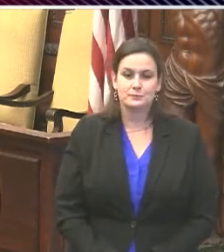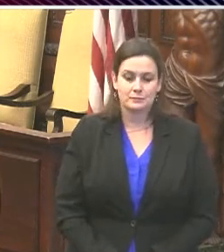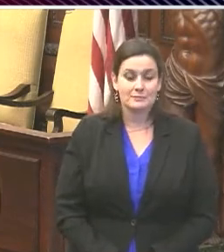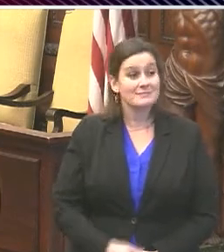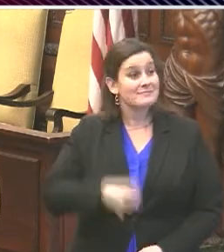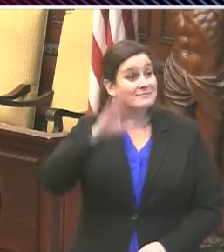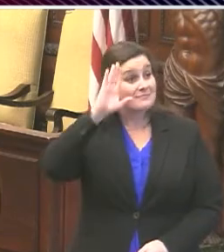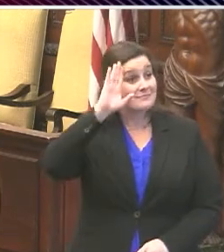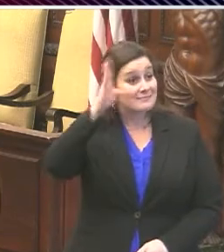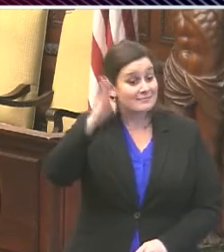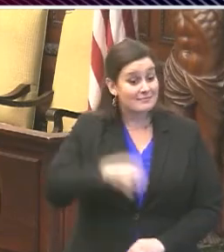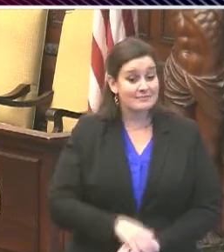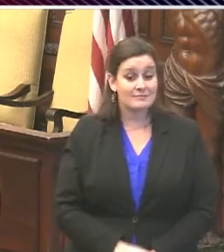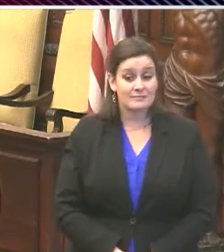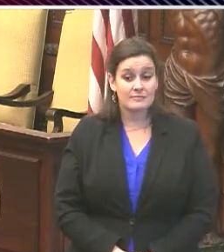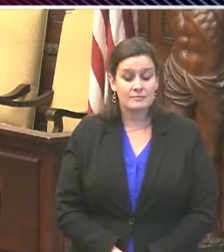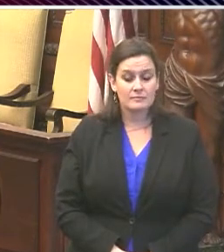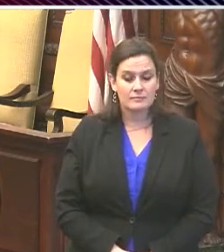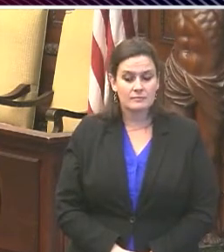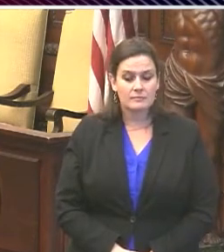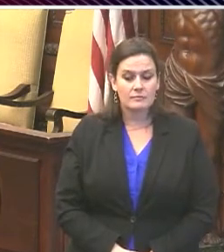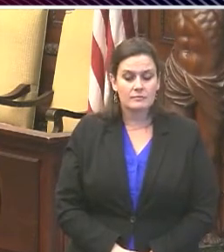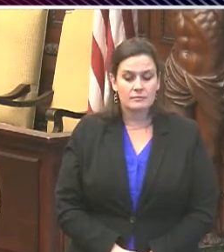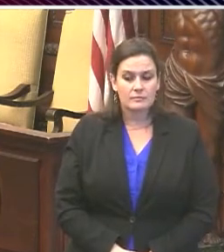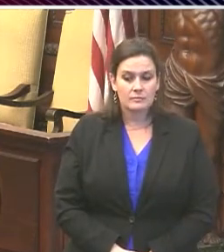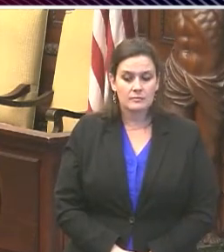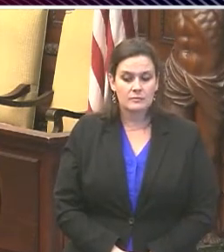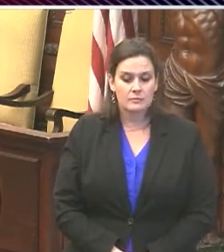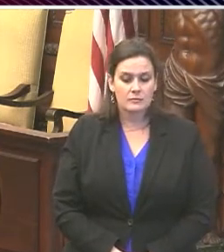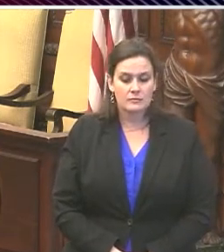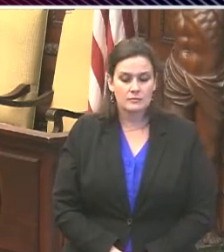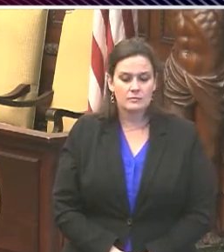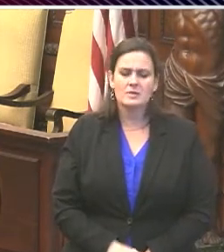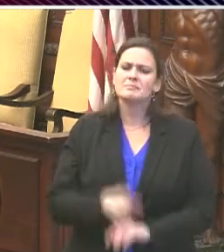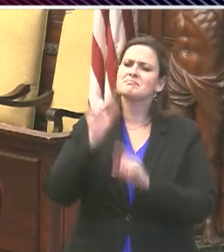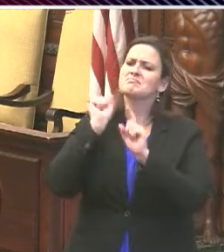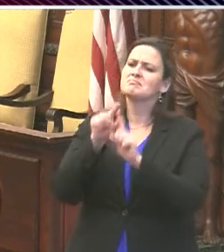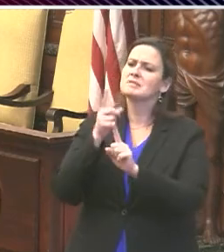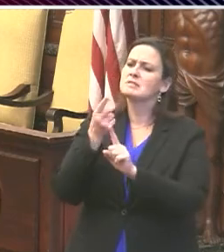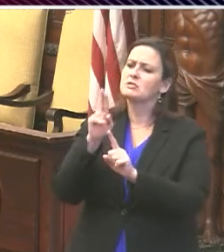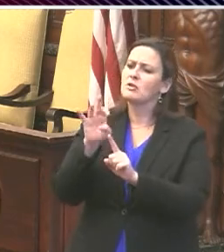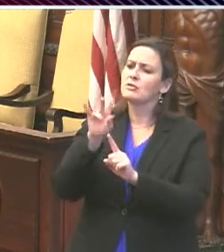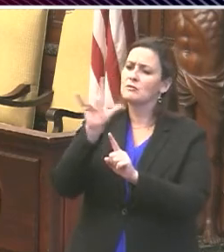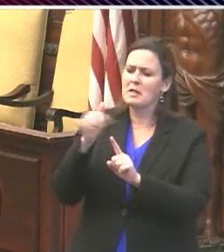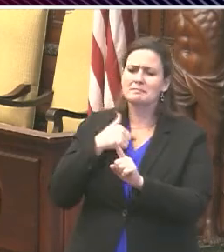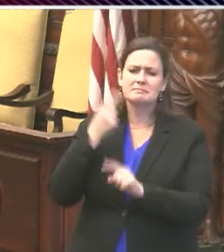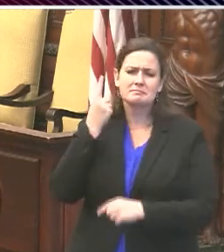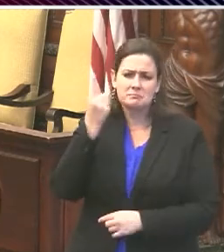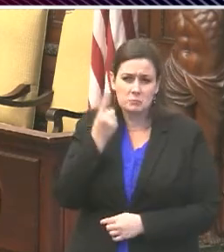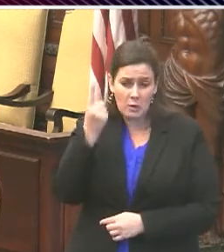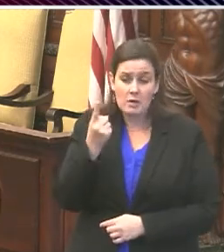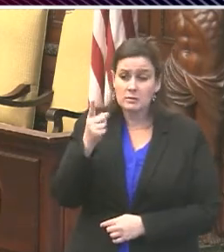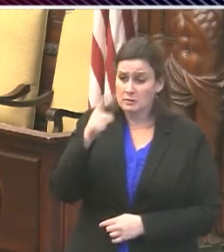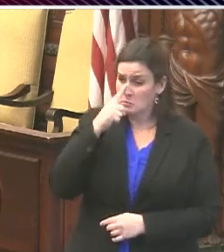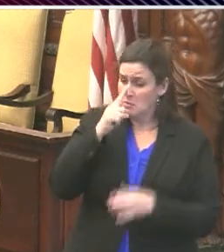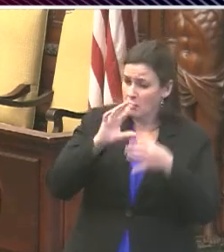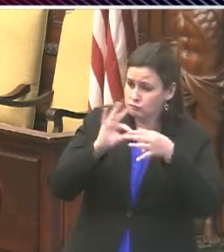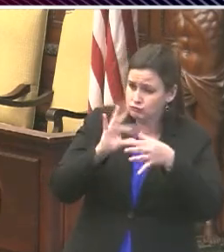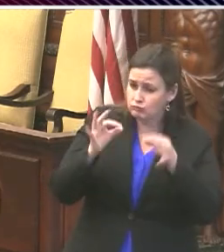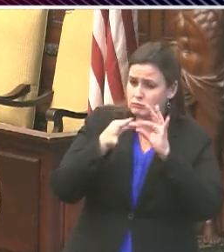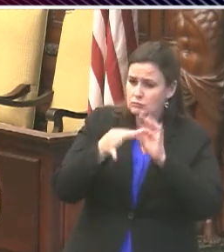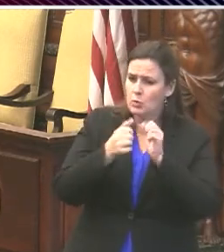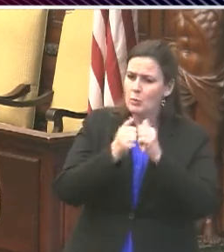Hi. I'm wondering, first of all, Dr. Farley, if you could comment on whether the